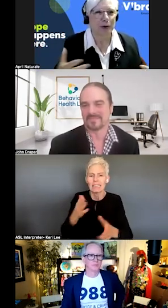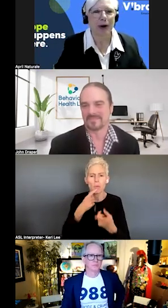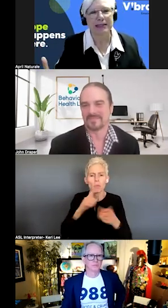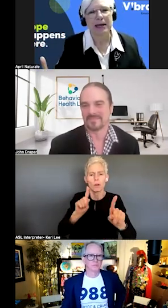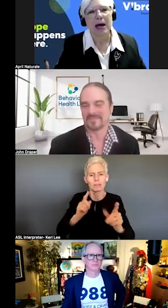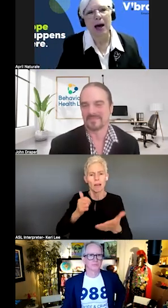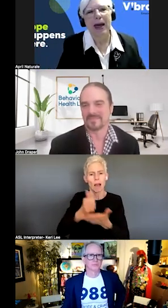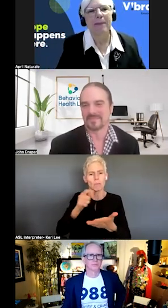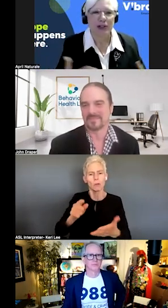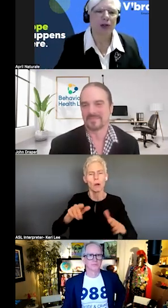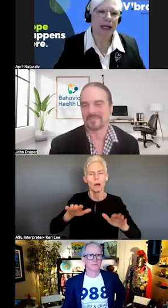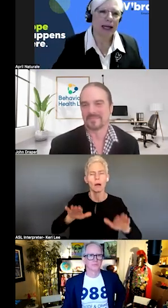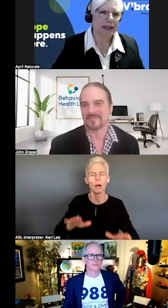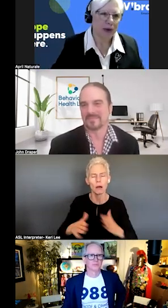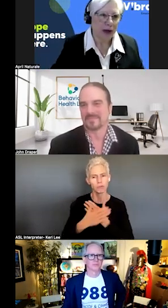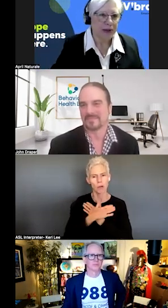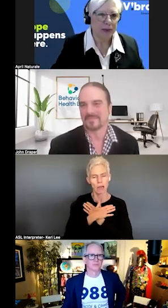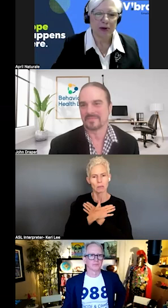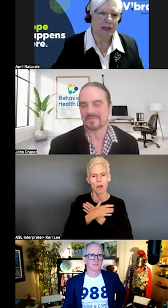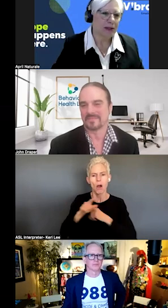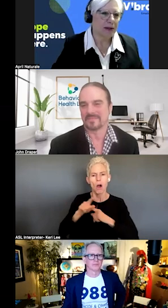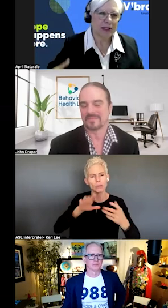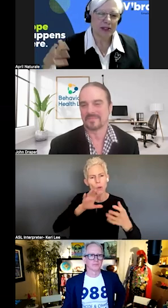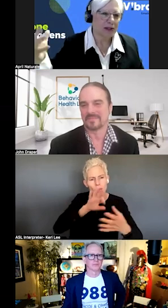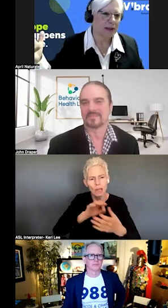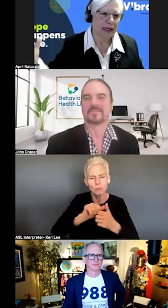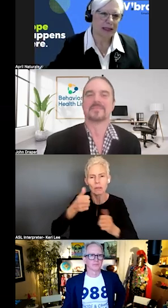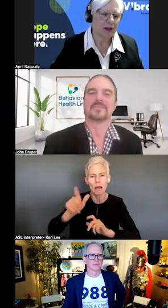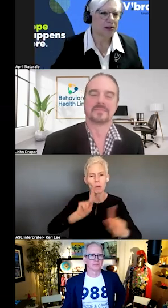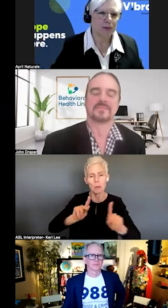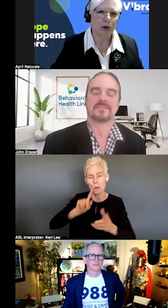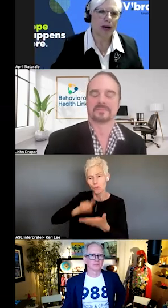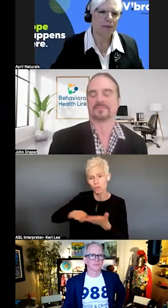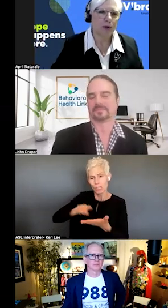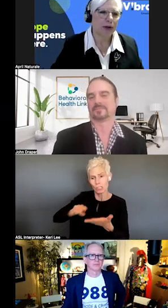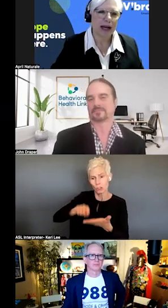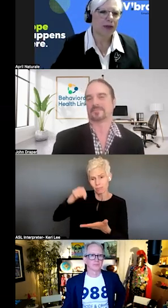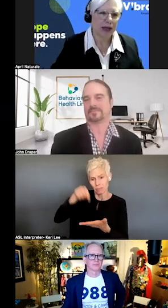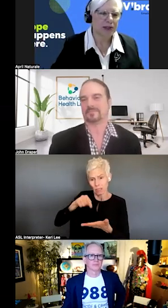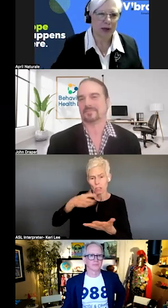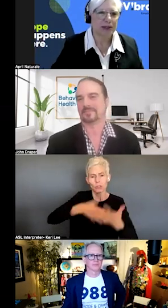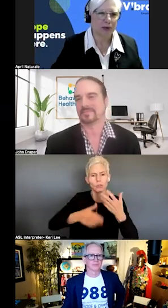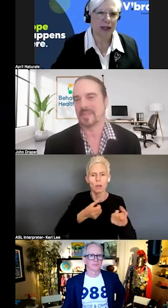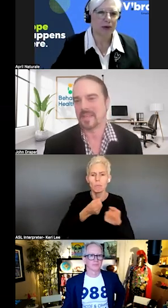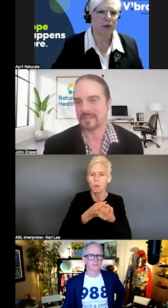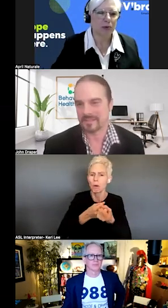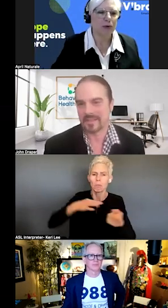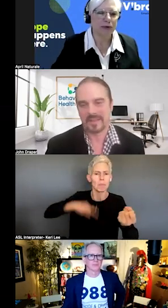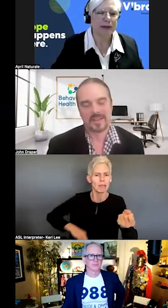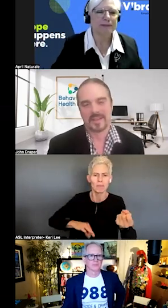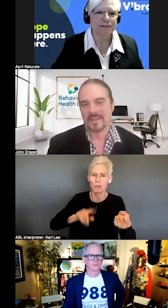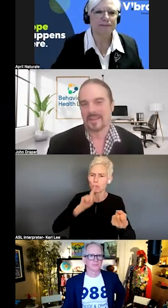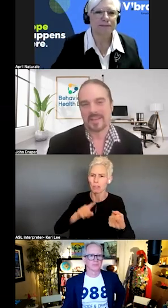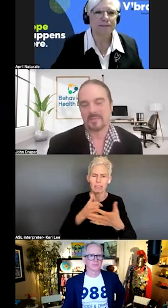get good rest, and make sure to connect with others, because the research that social support helps more than anything is really through the